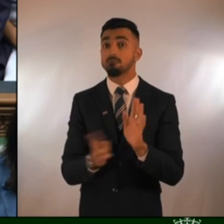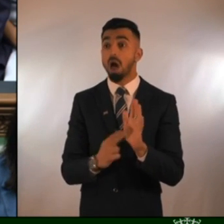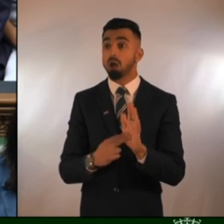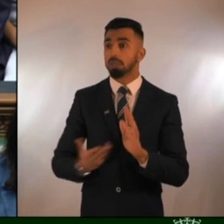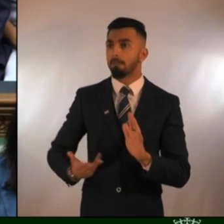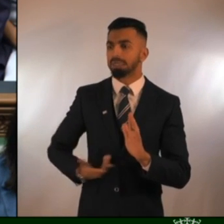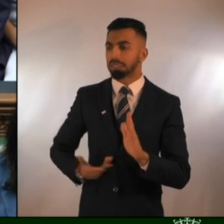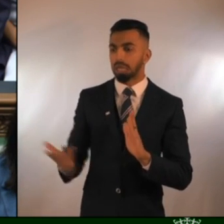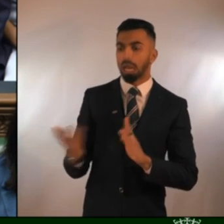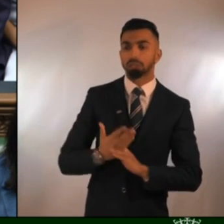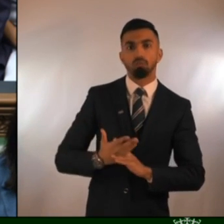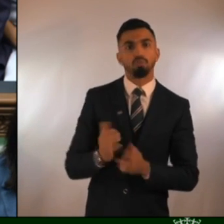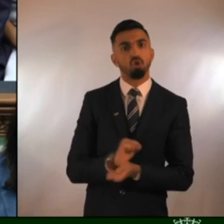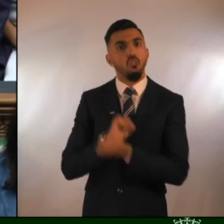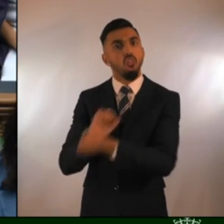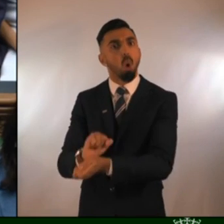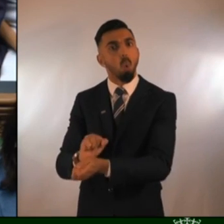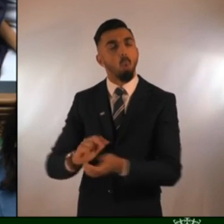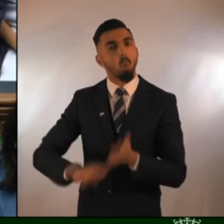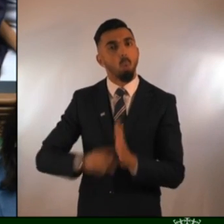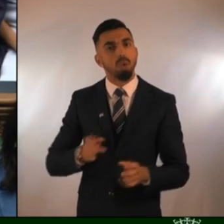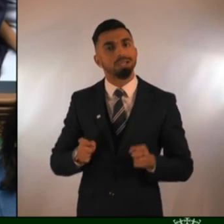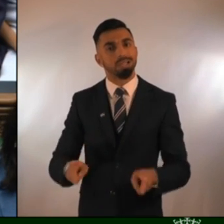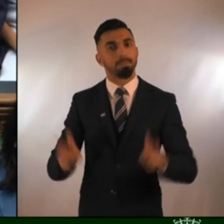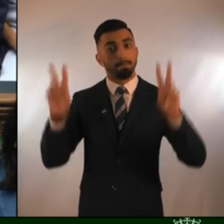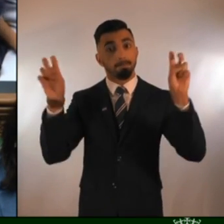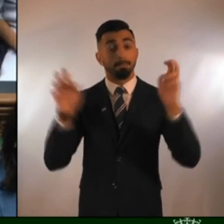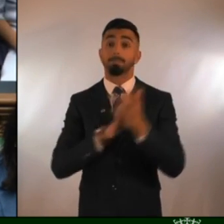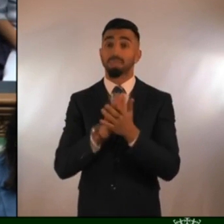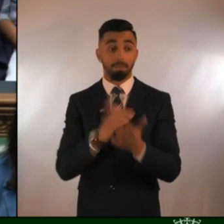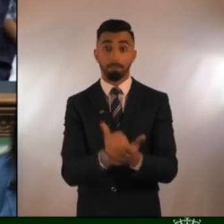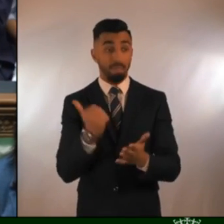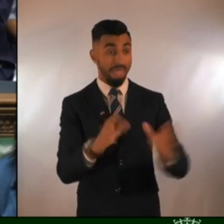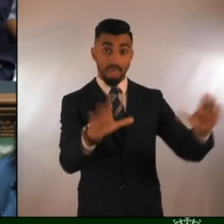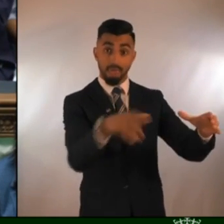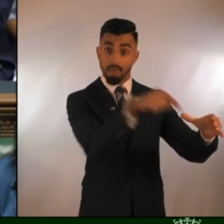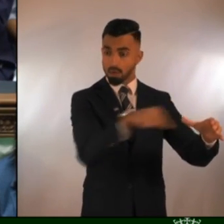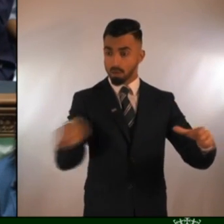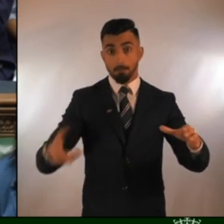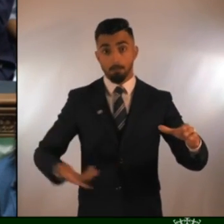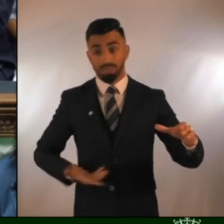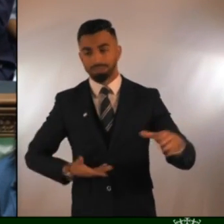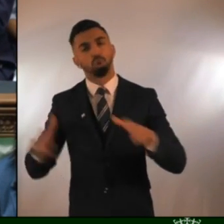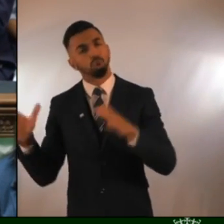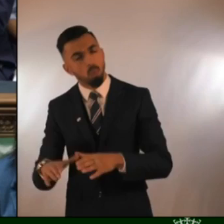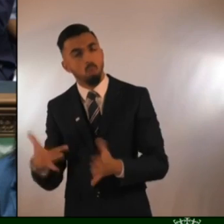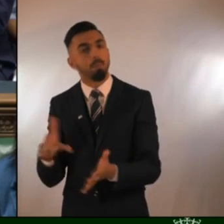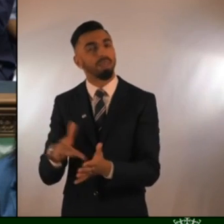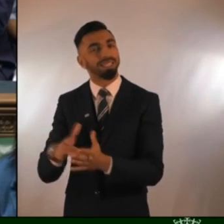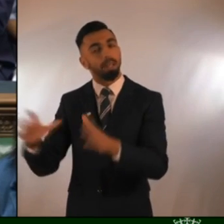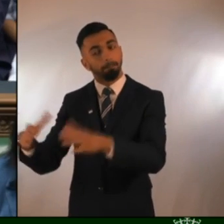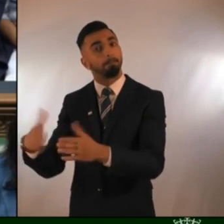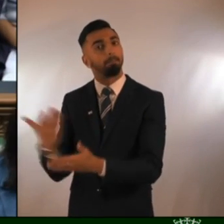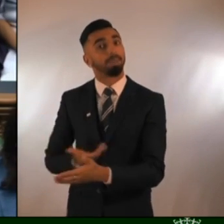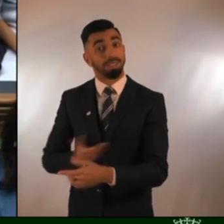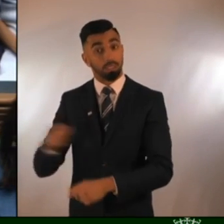up to £1.2 million to support small and medium-sized businesses. The government will offer a generous guarantee on